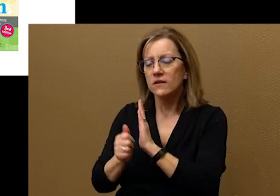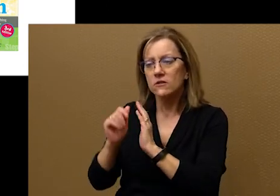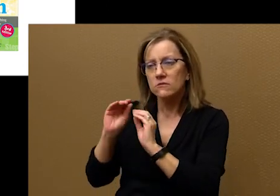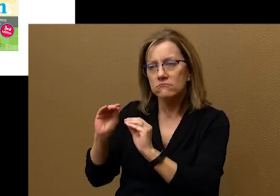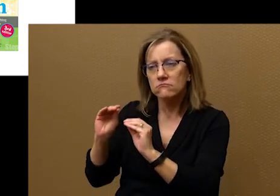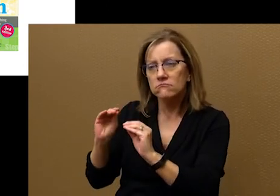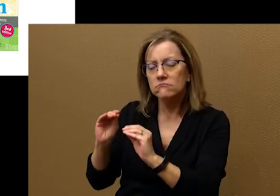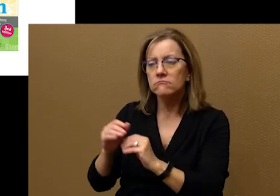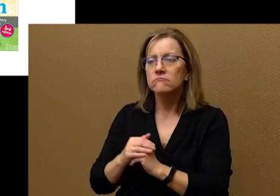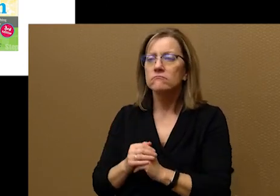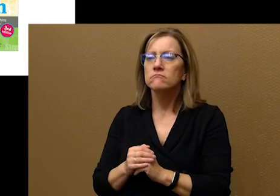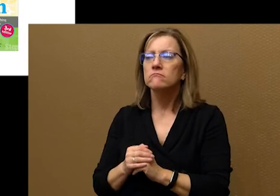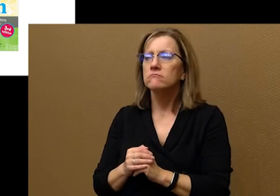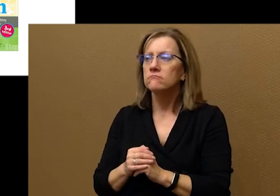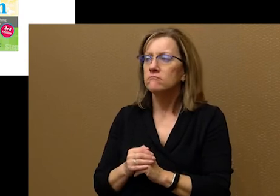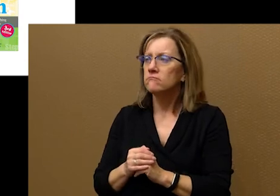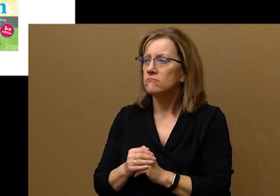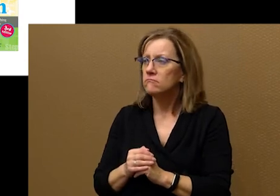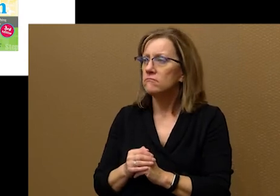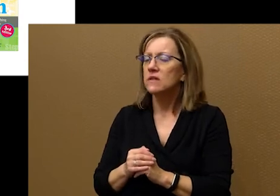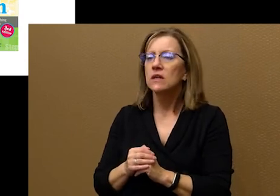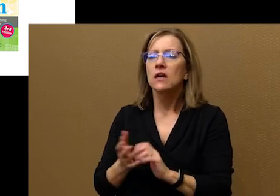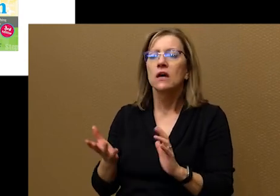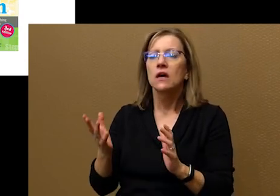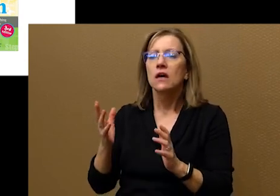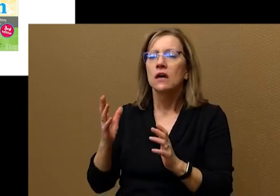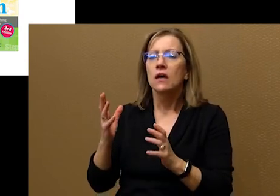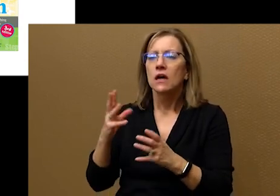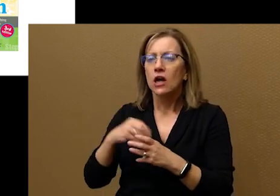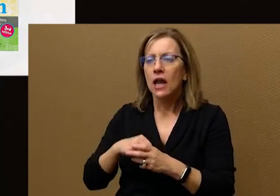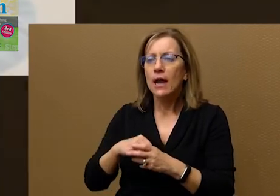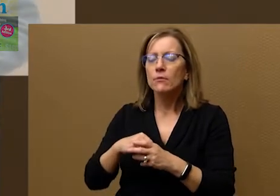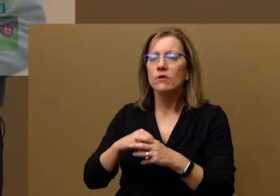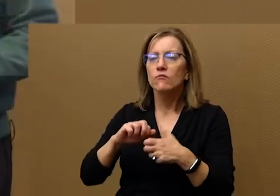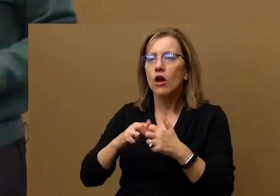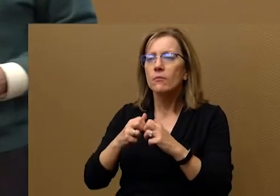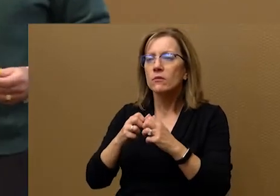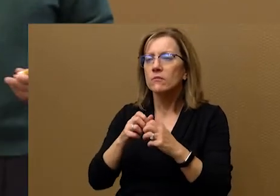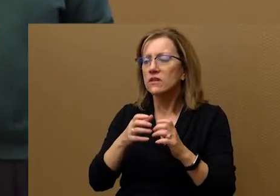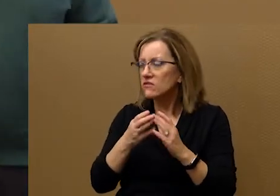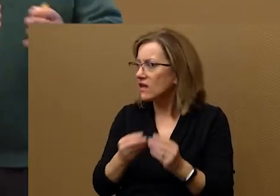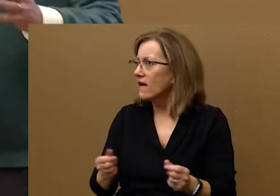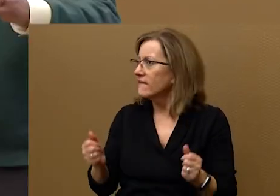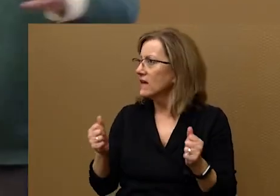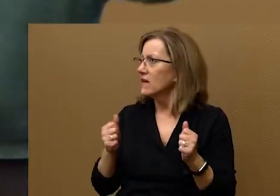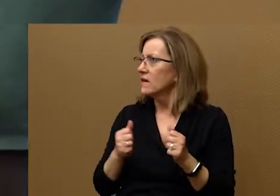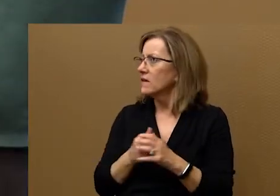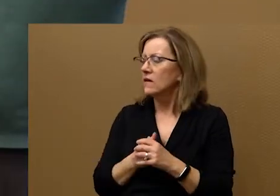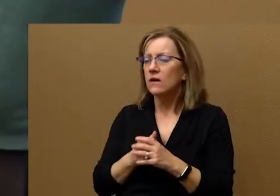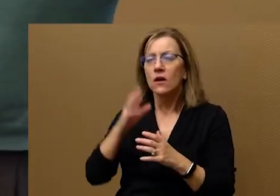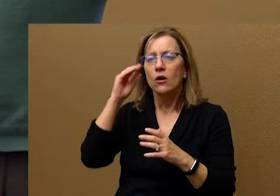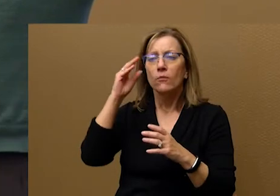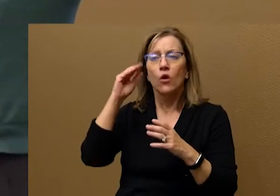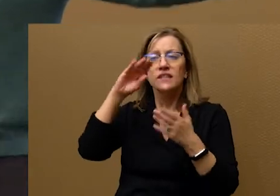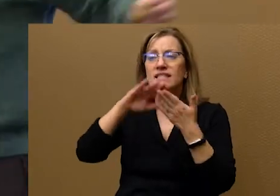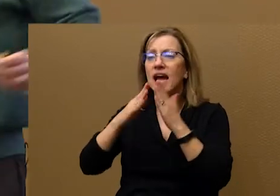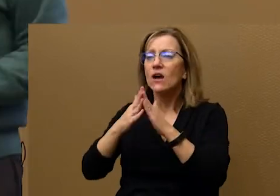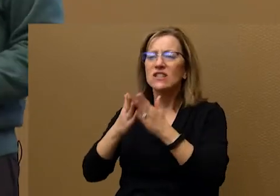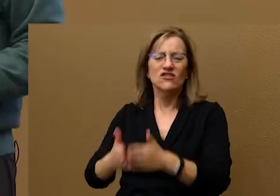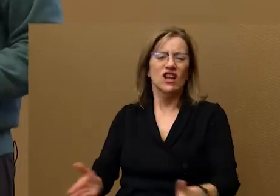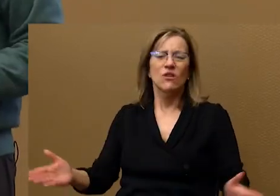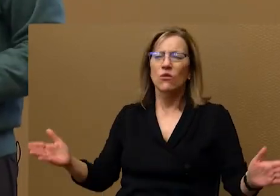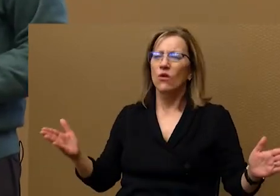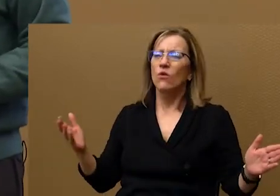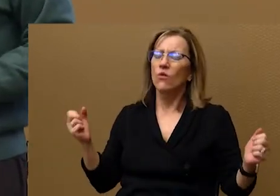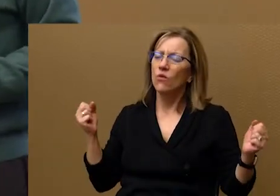solving, first of all, is primarily about thinking skills. Boys Town is much more general, many kinds of